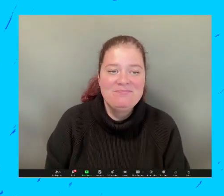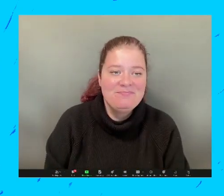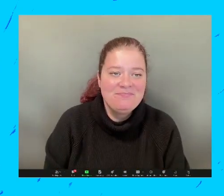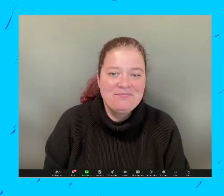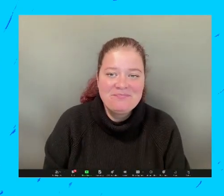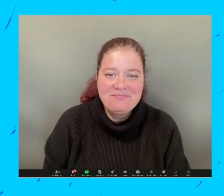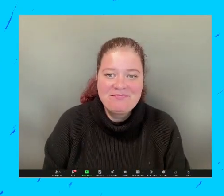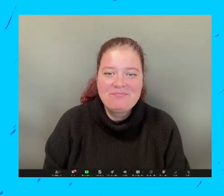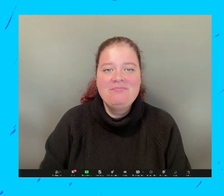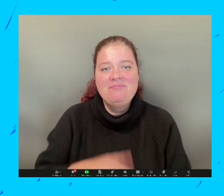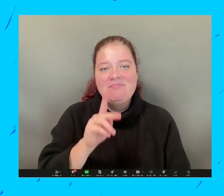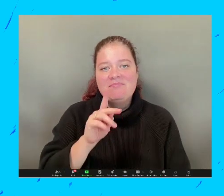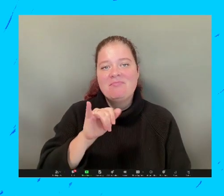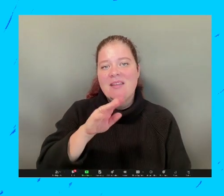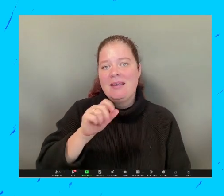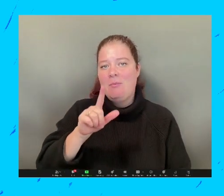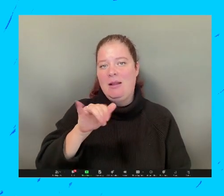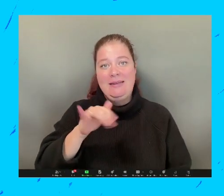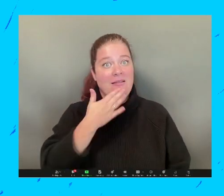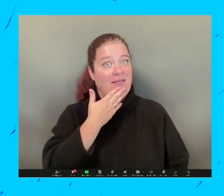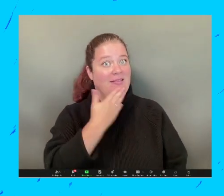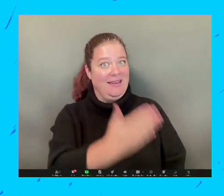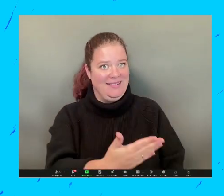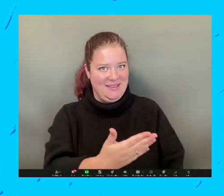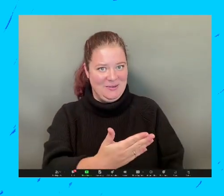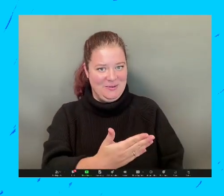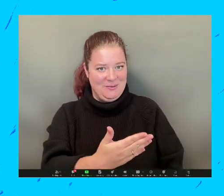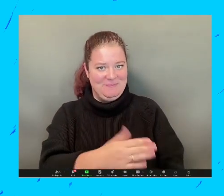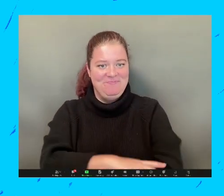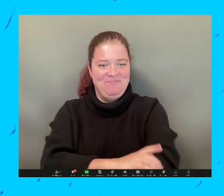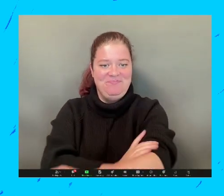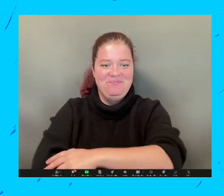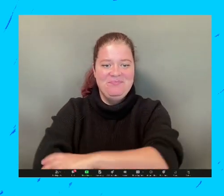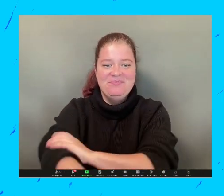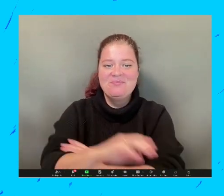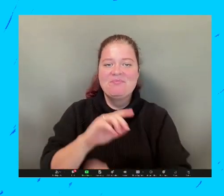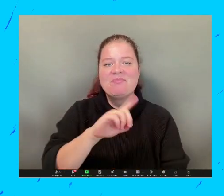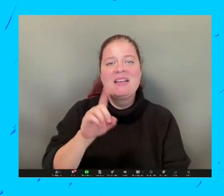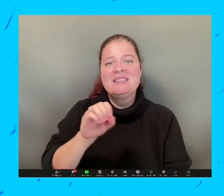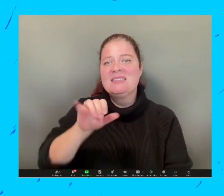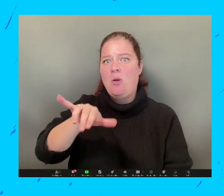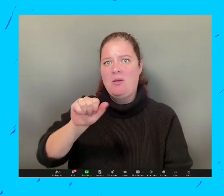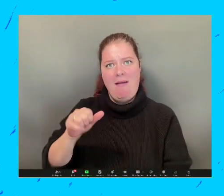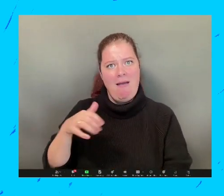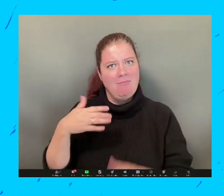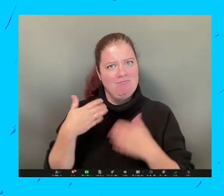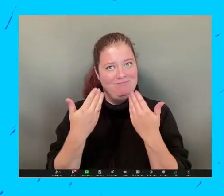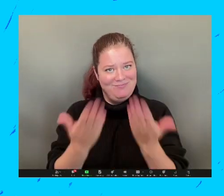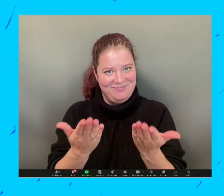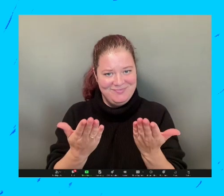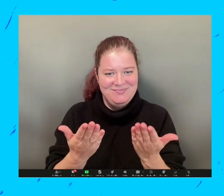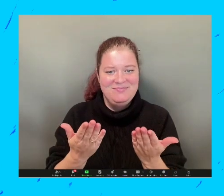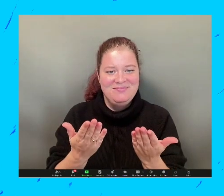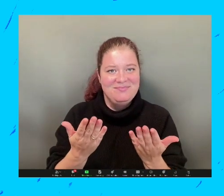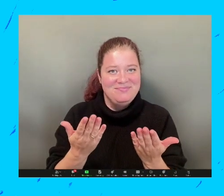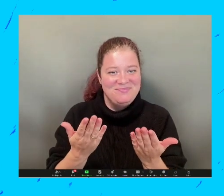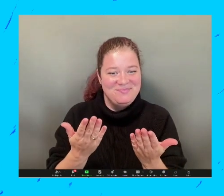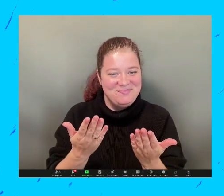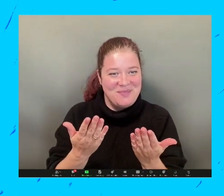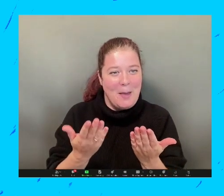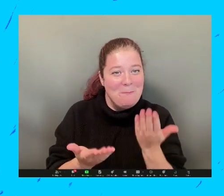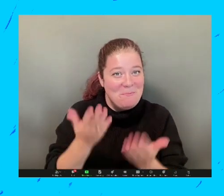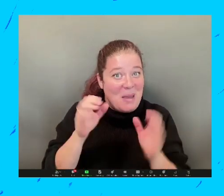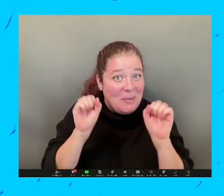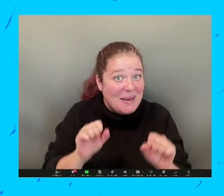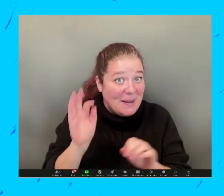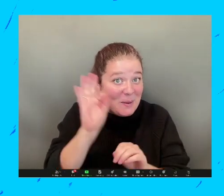Thank you so much, Gary. So Dr. Zoya, please tell us one single action that you also want to